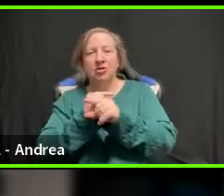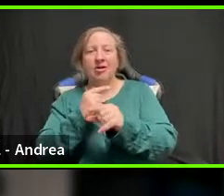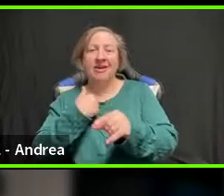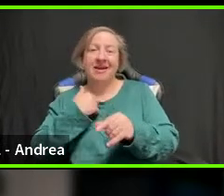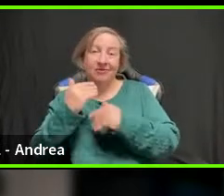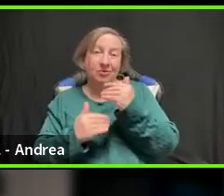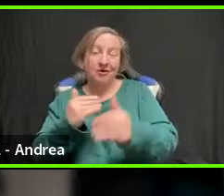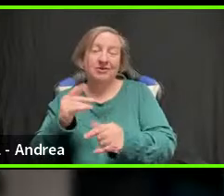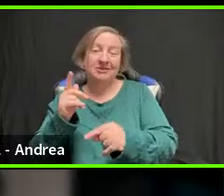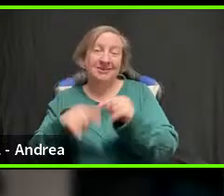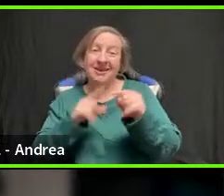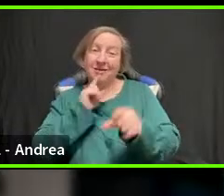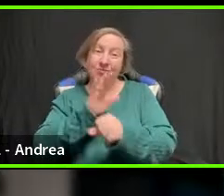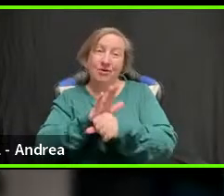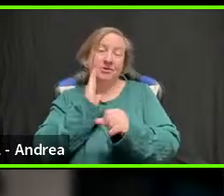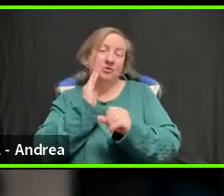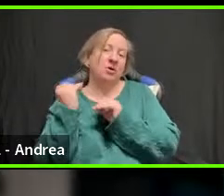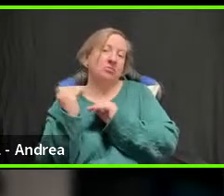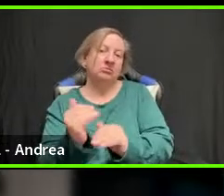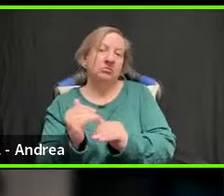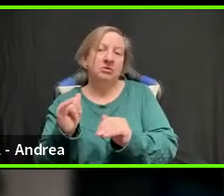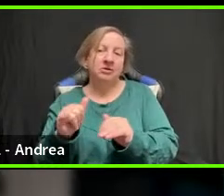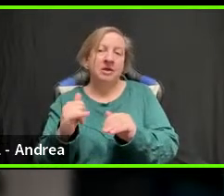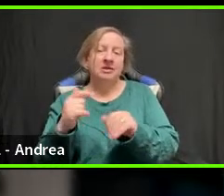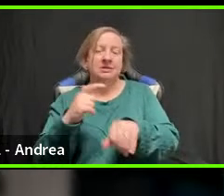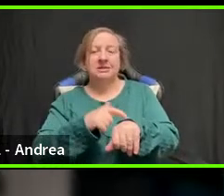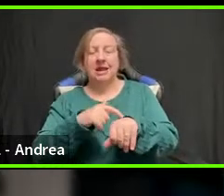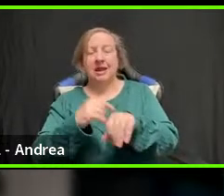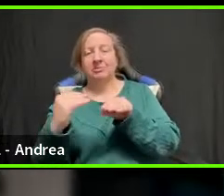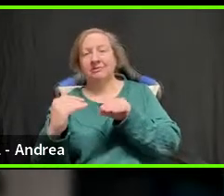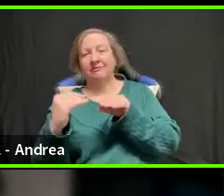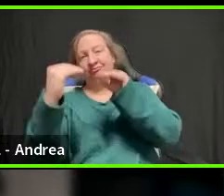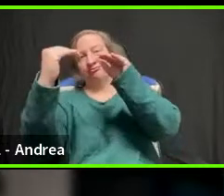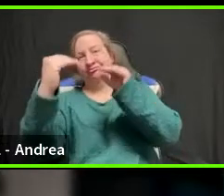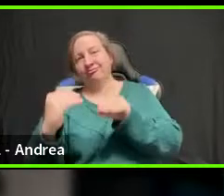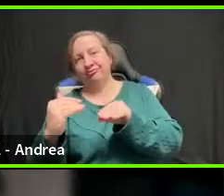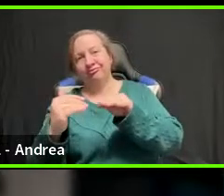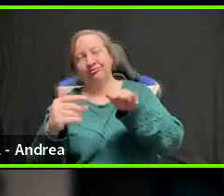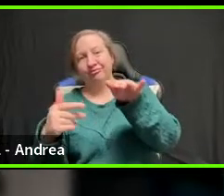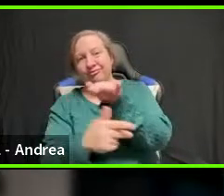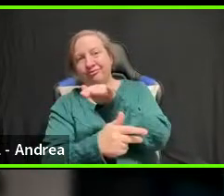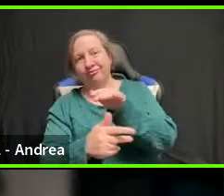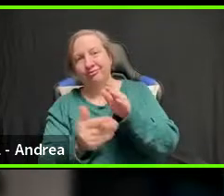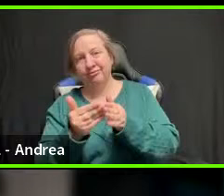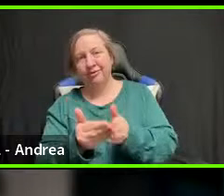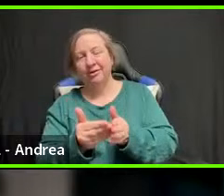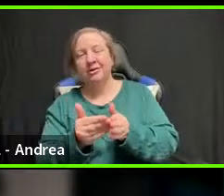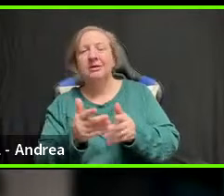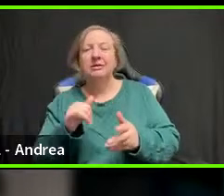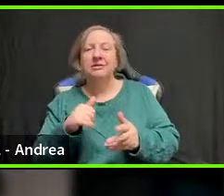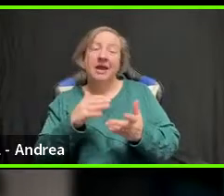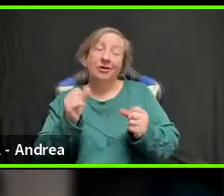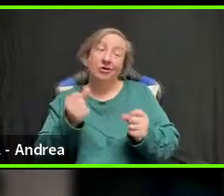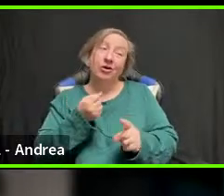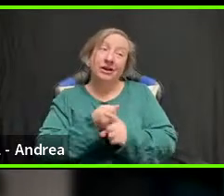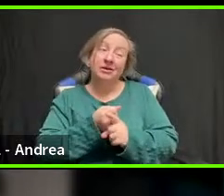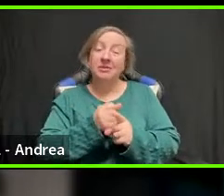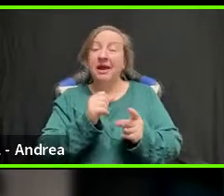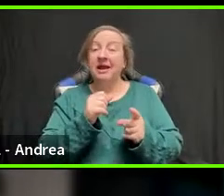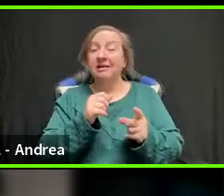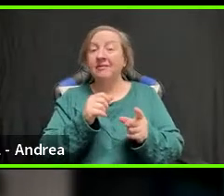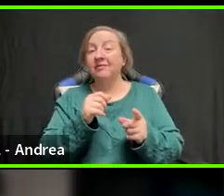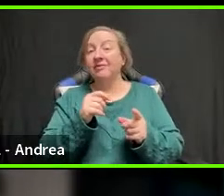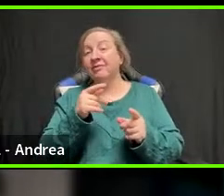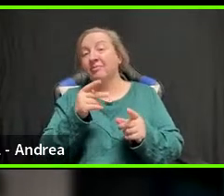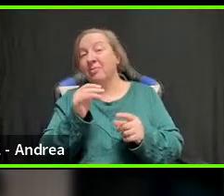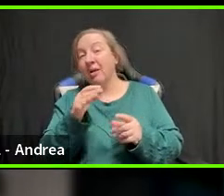they could restrict those lift times. So there could be impacts to the traveling public, either in their